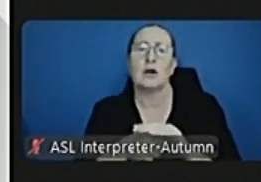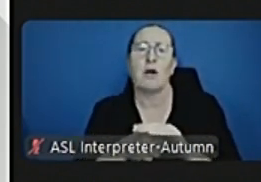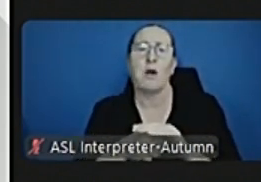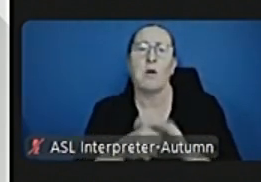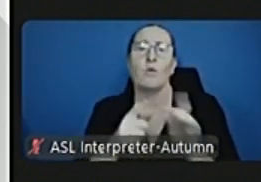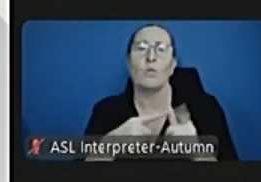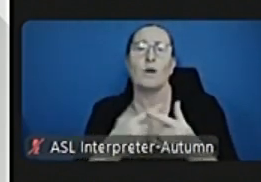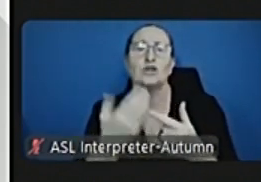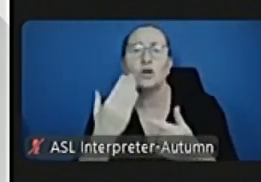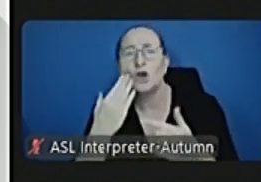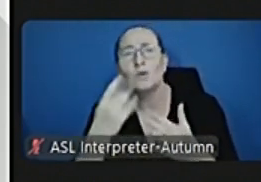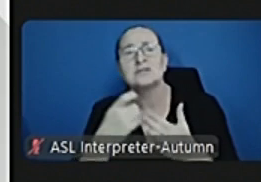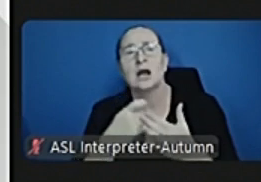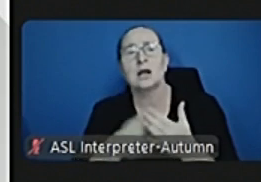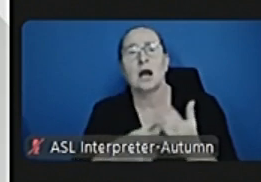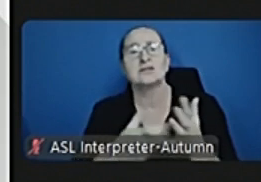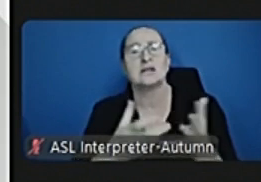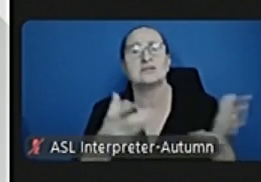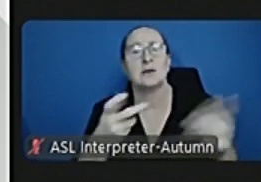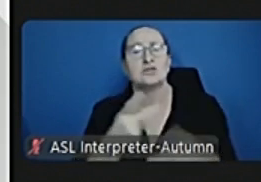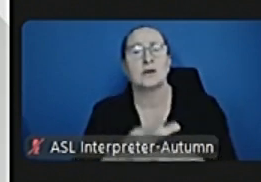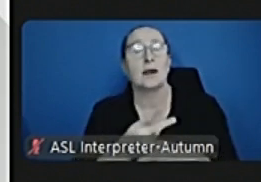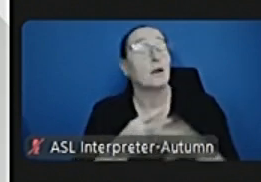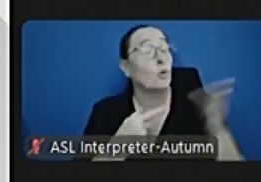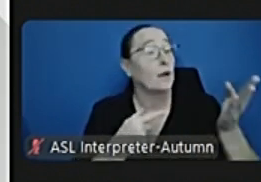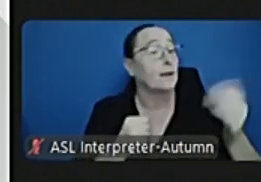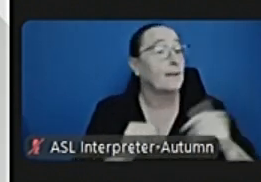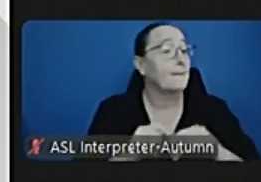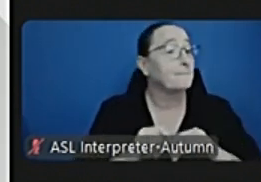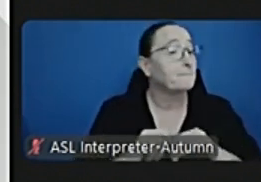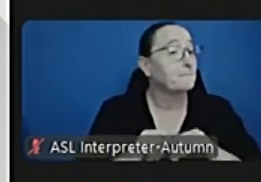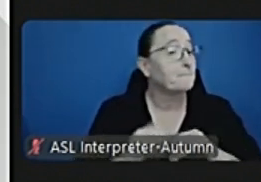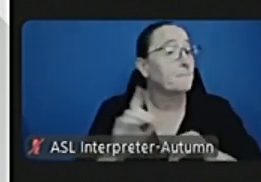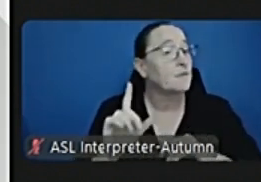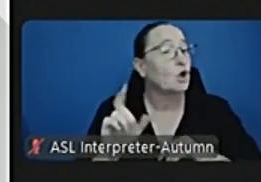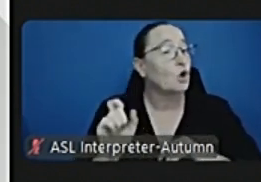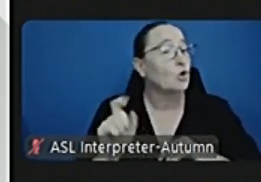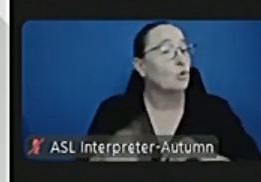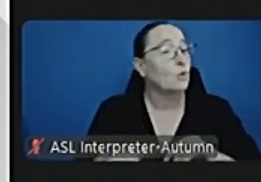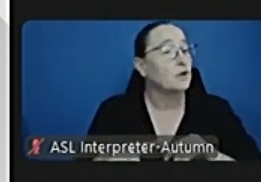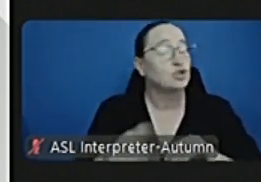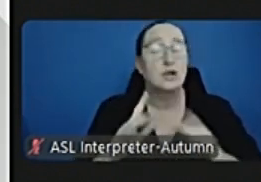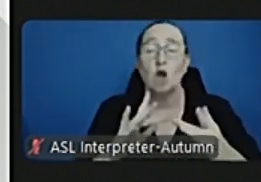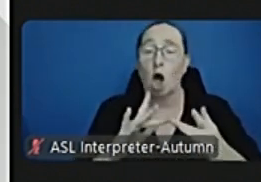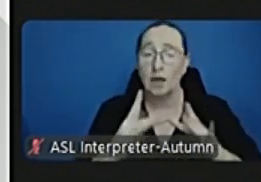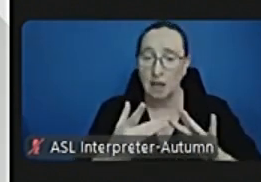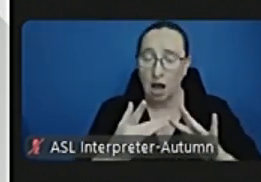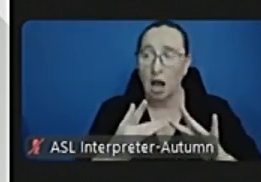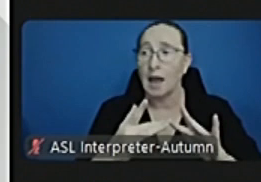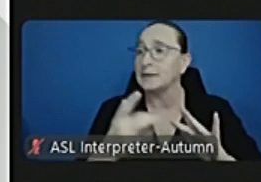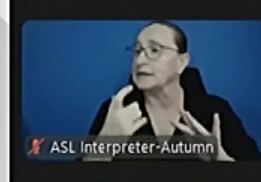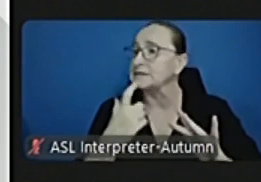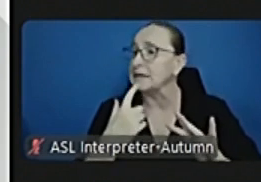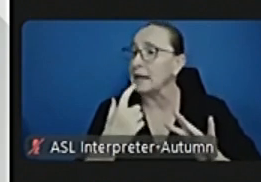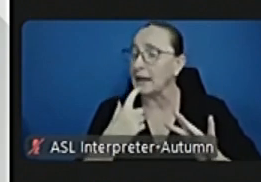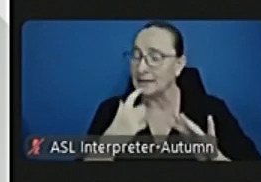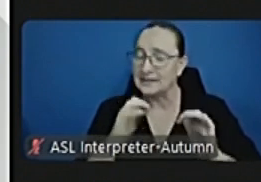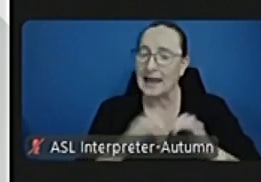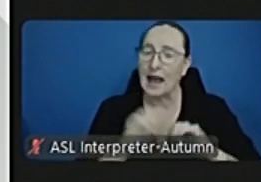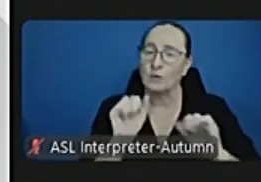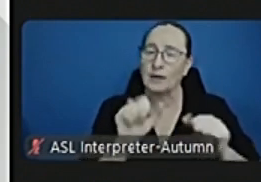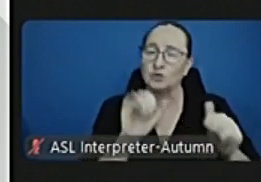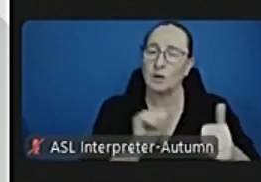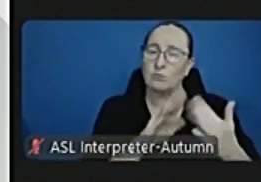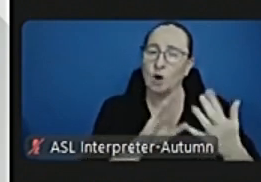that's going to cost as much as it is to care? Go ahead. So this is a question online it says, how can you approach the issue